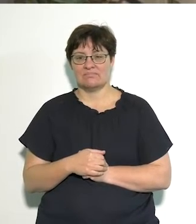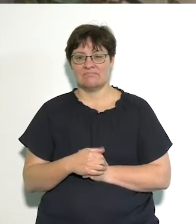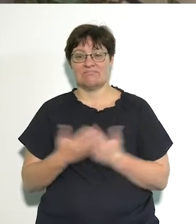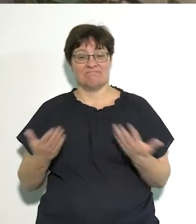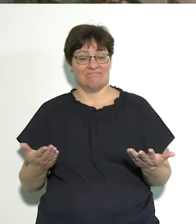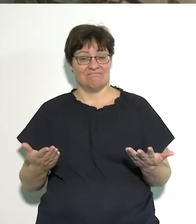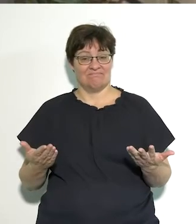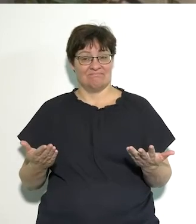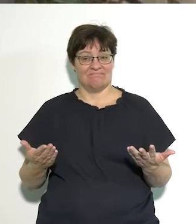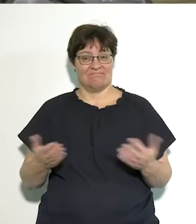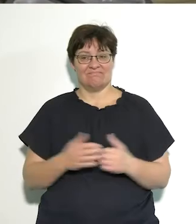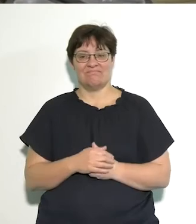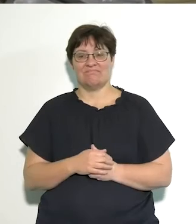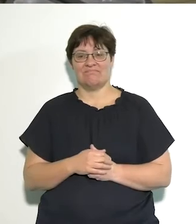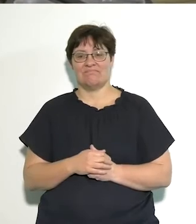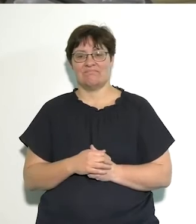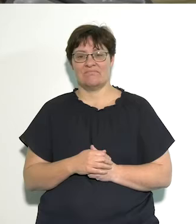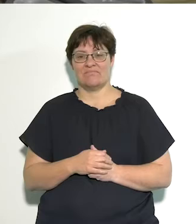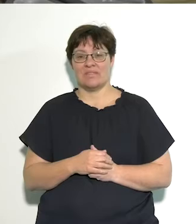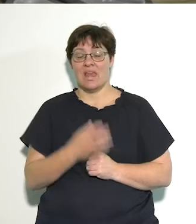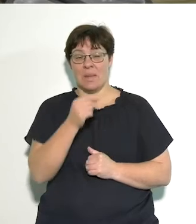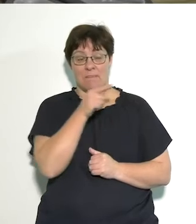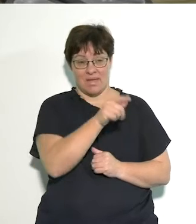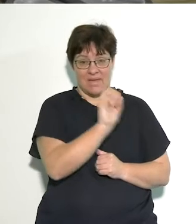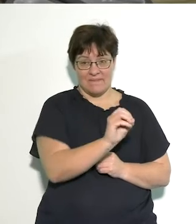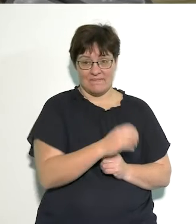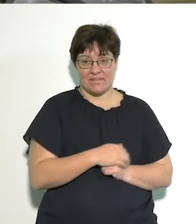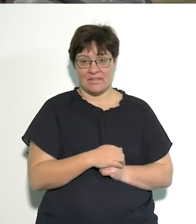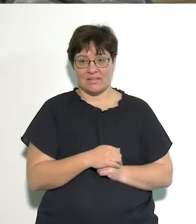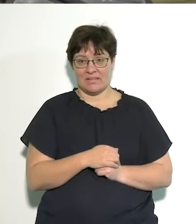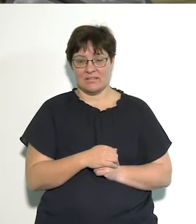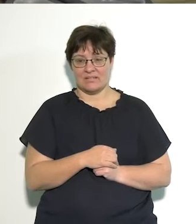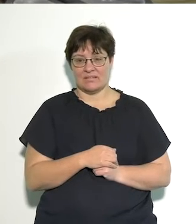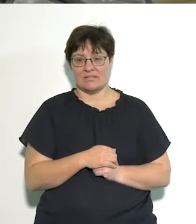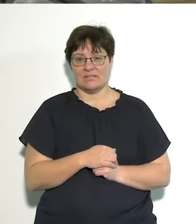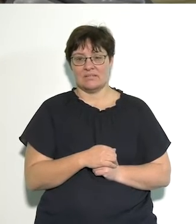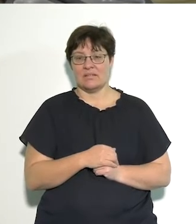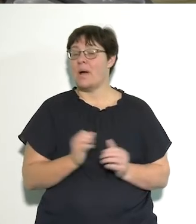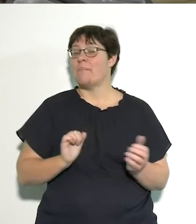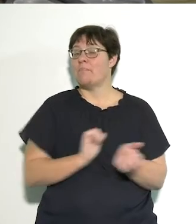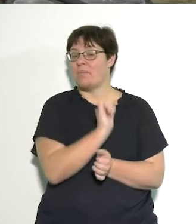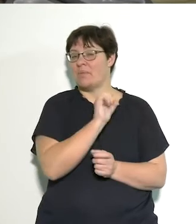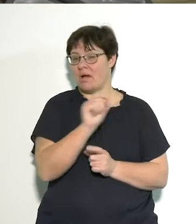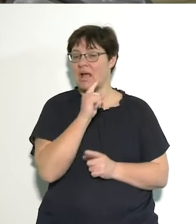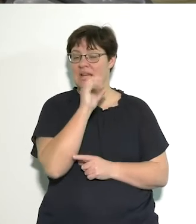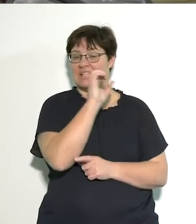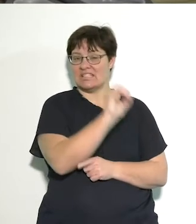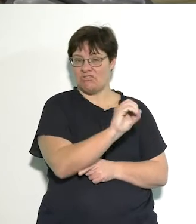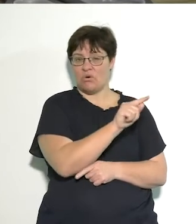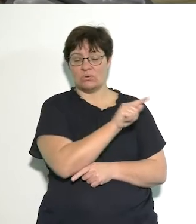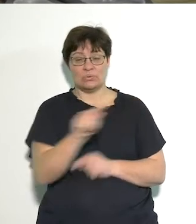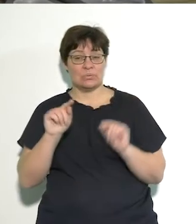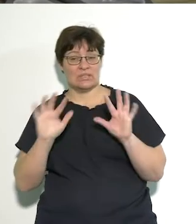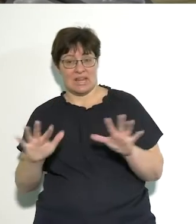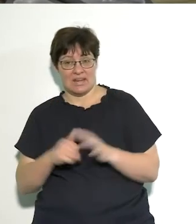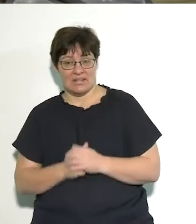It looks a little bit like this, all right? So I've put my numbers in with my permanent marker, starting at 0 and going